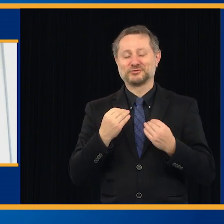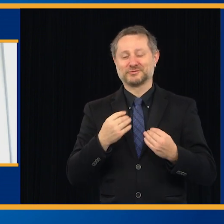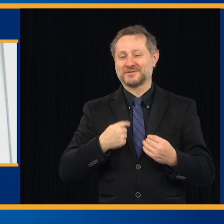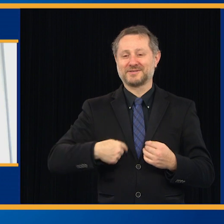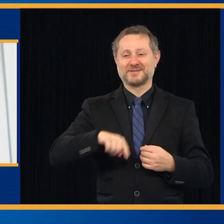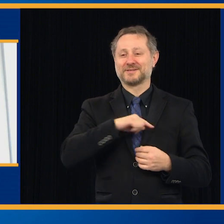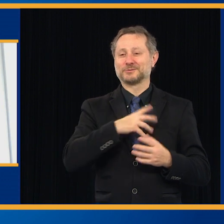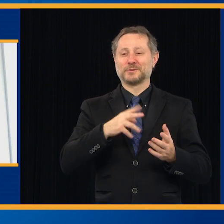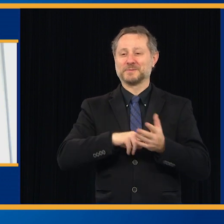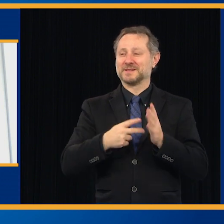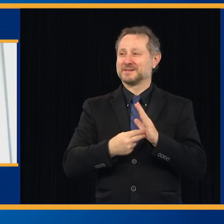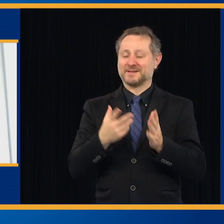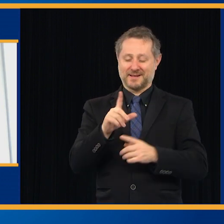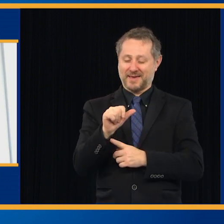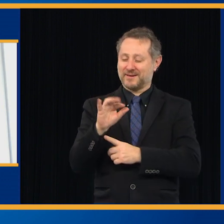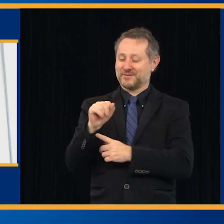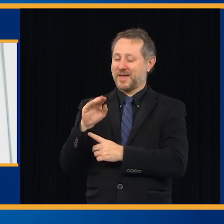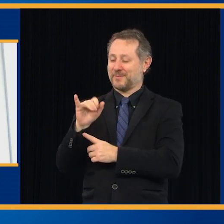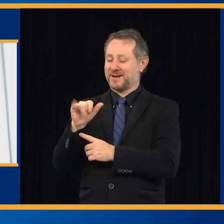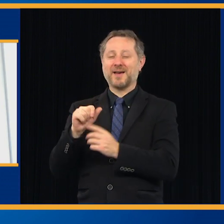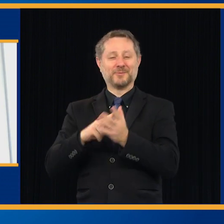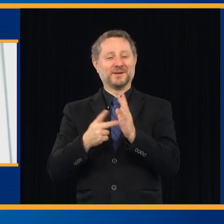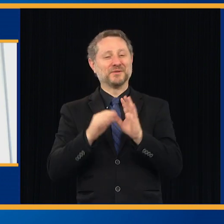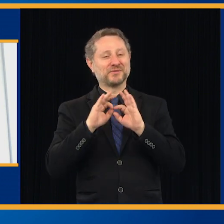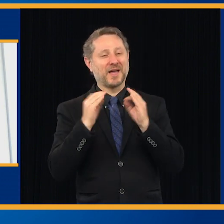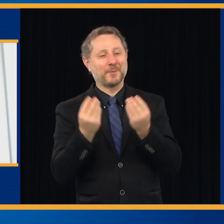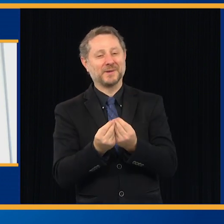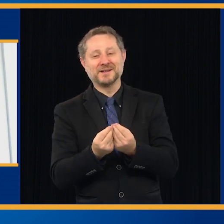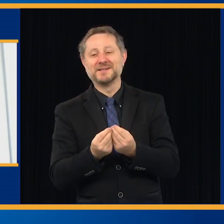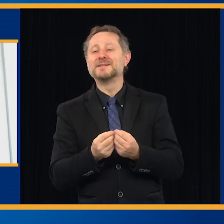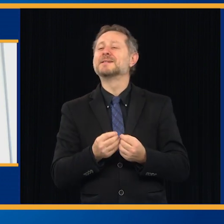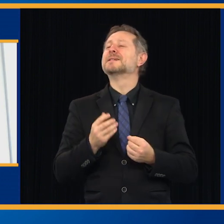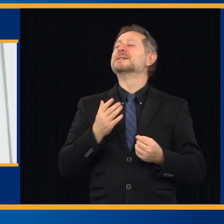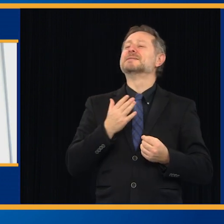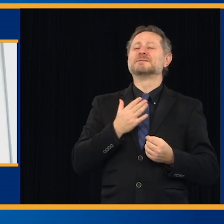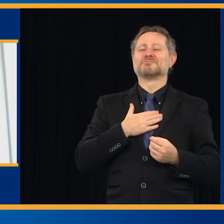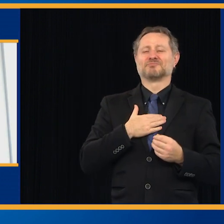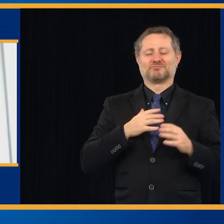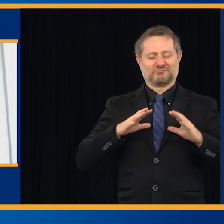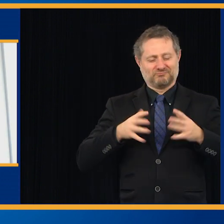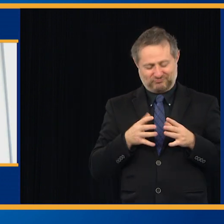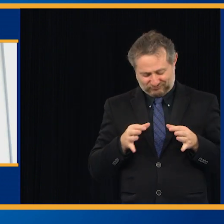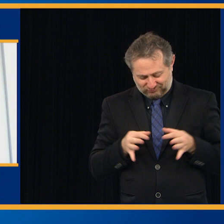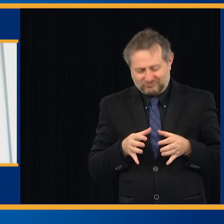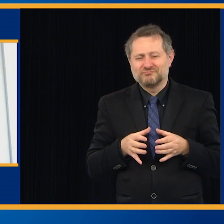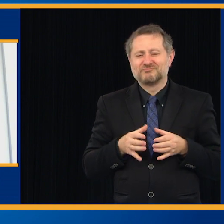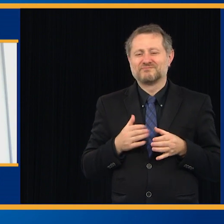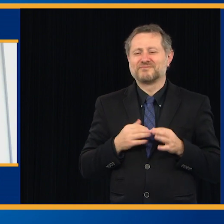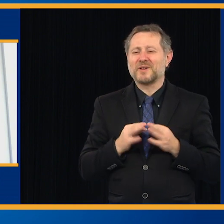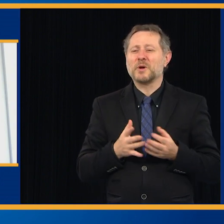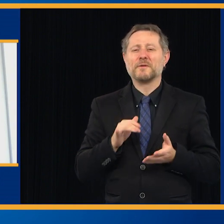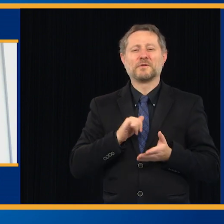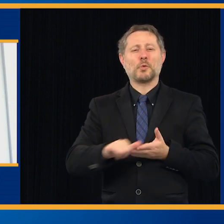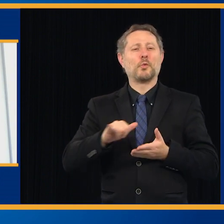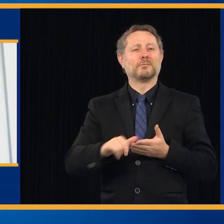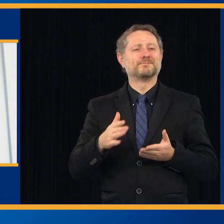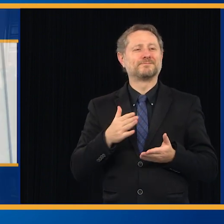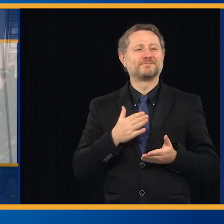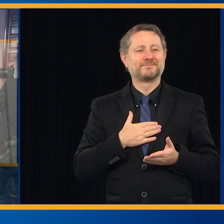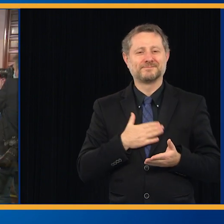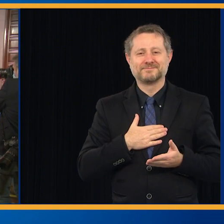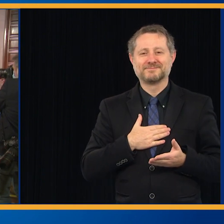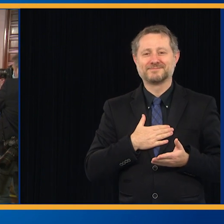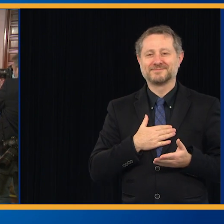of family is, both from our own little brood to the family of New York. I love you. That's right. And I